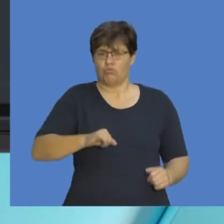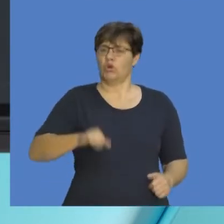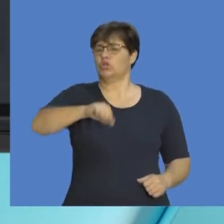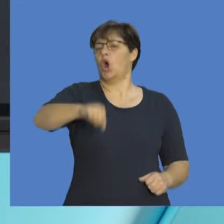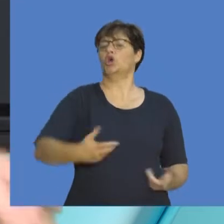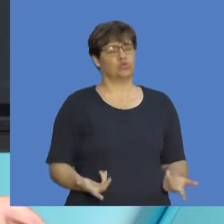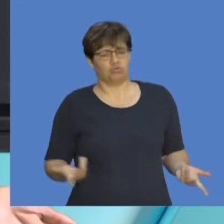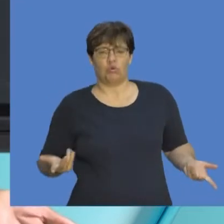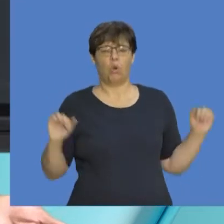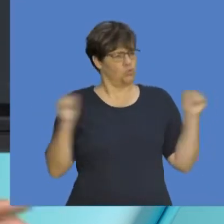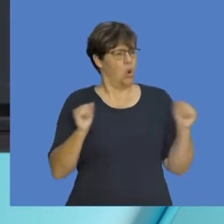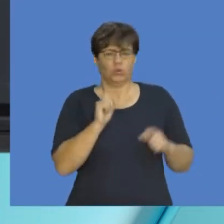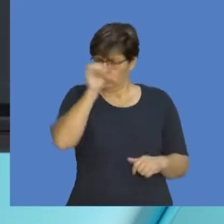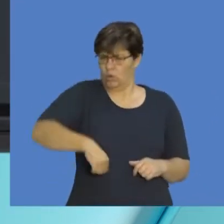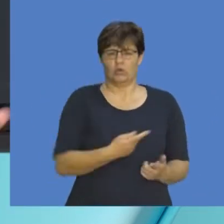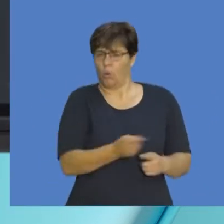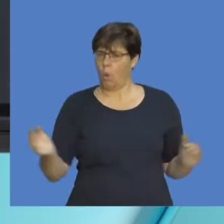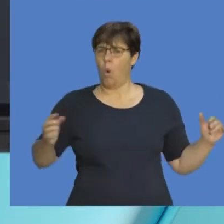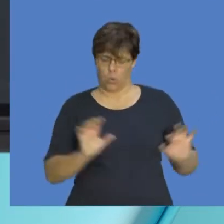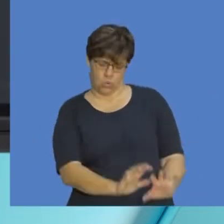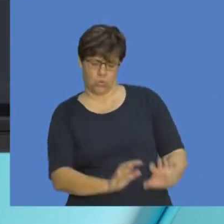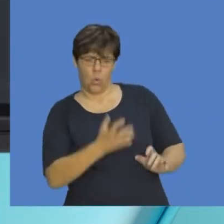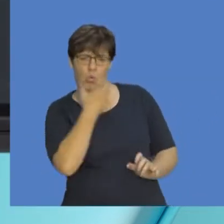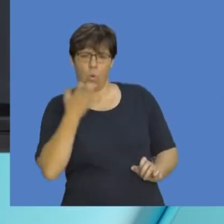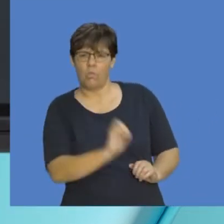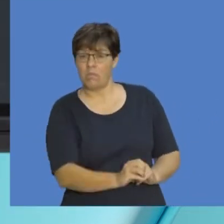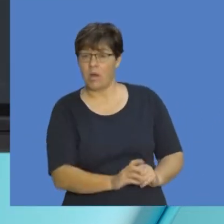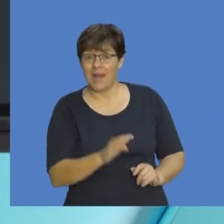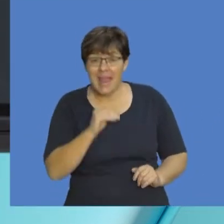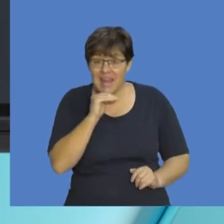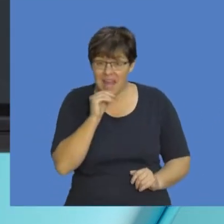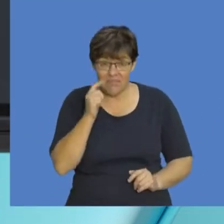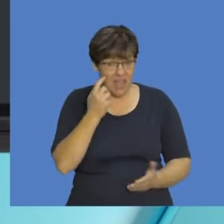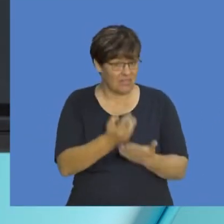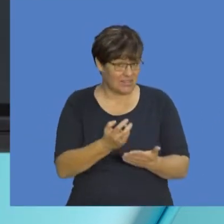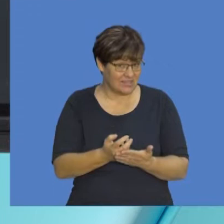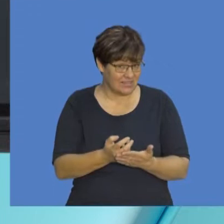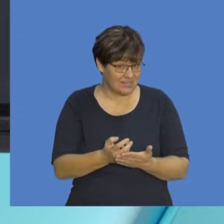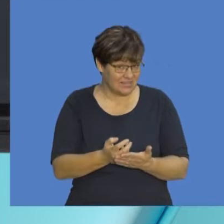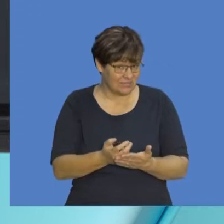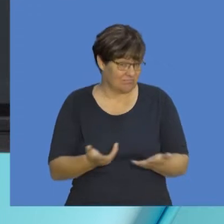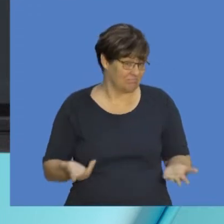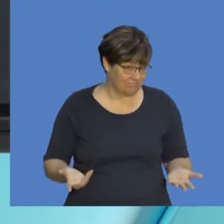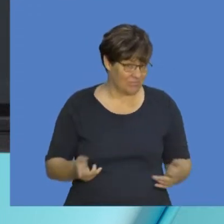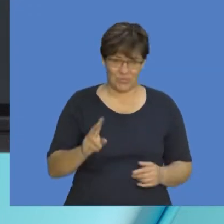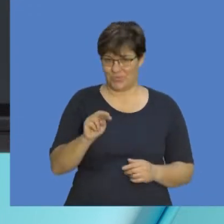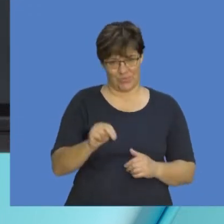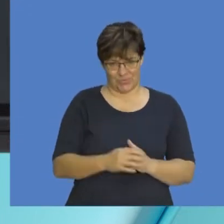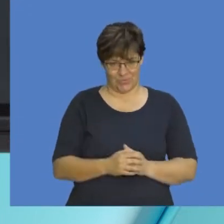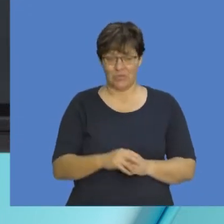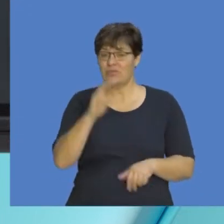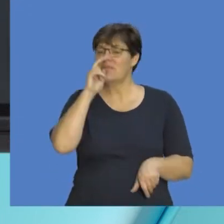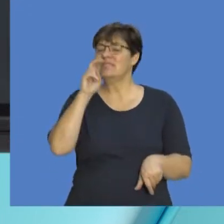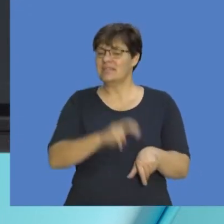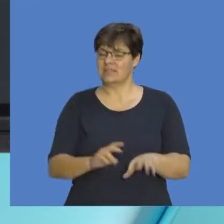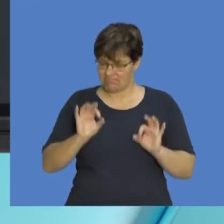yes, because it's cold, everyone is using heater. Is it sufficient to arrive at that conclusion? No, we